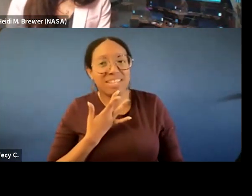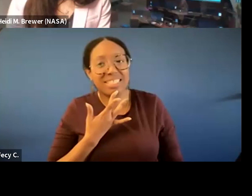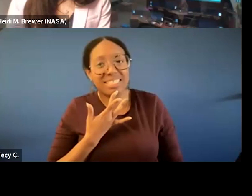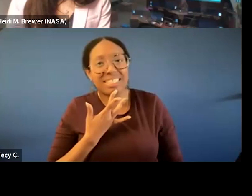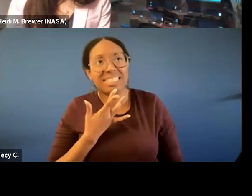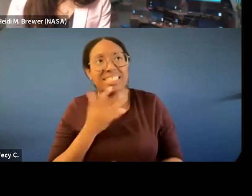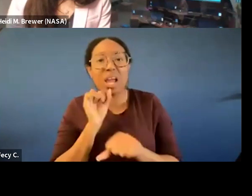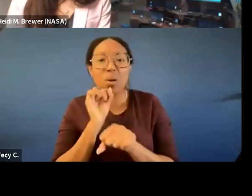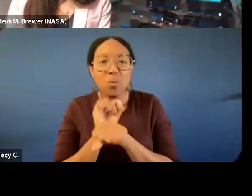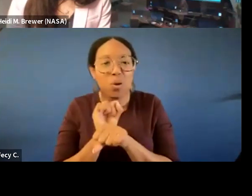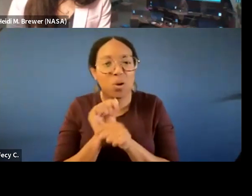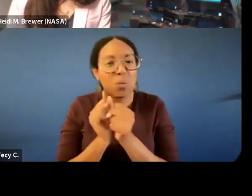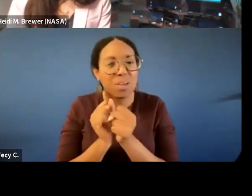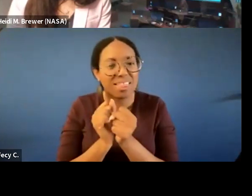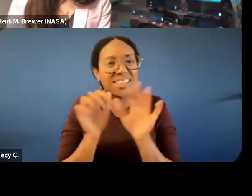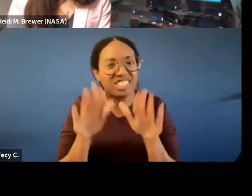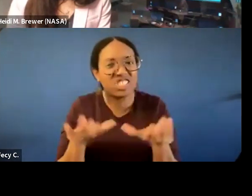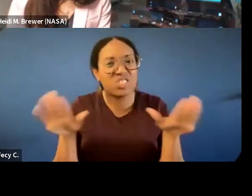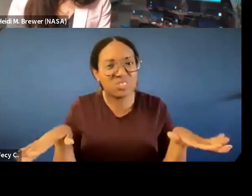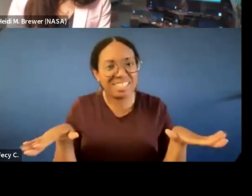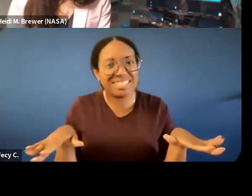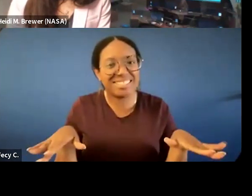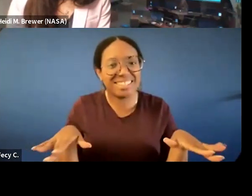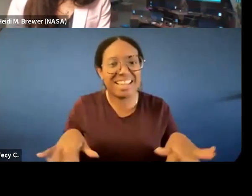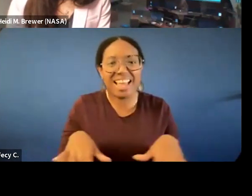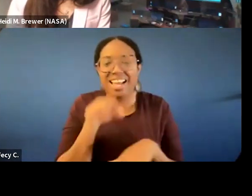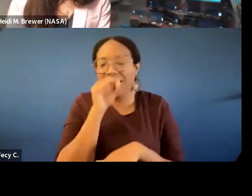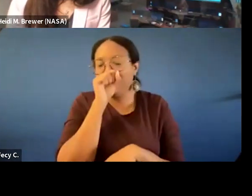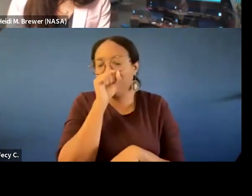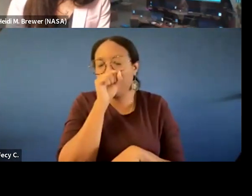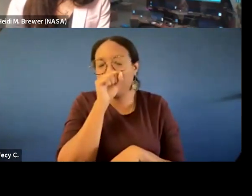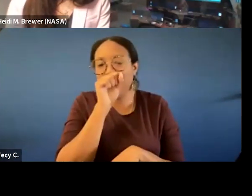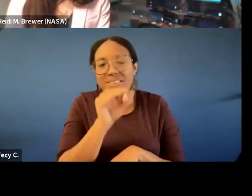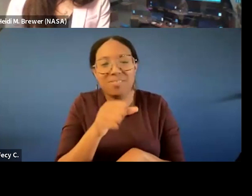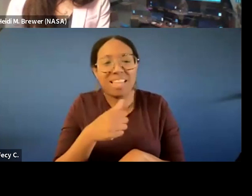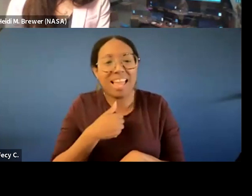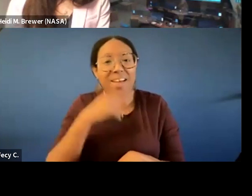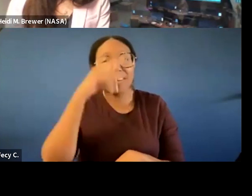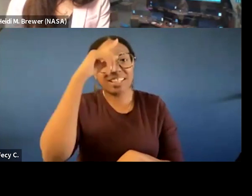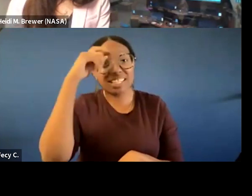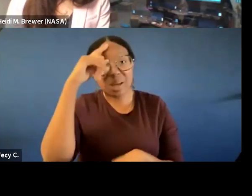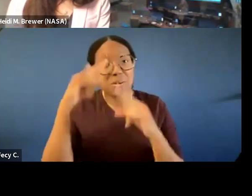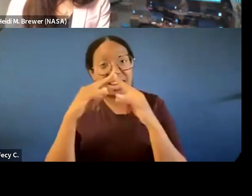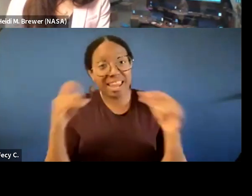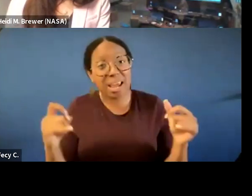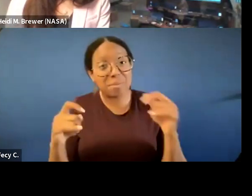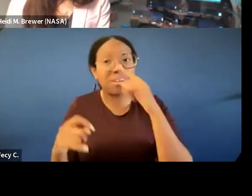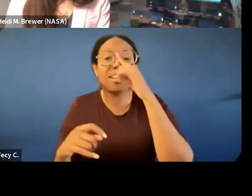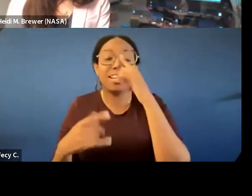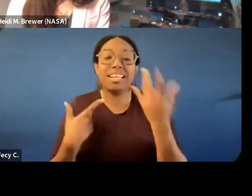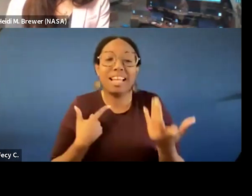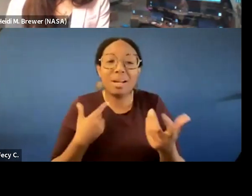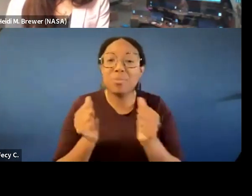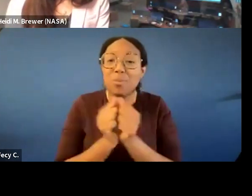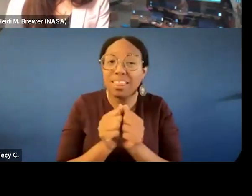So through Honeyshine and the Overtown Youth Center, I love that I have summer camp as my job. Like I spend time at